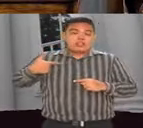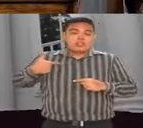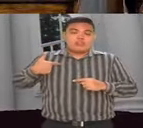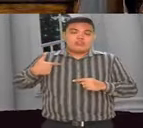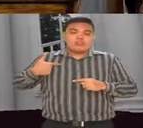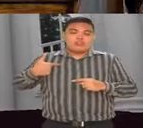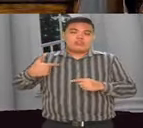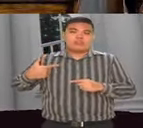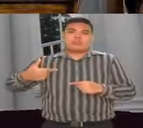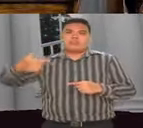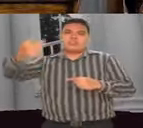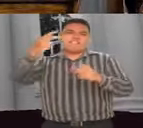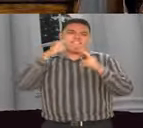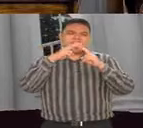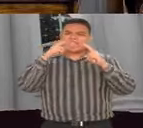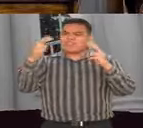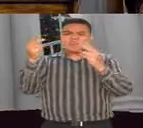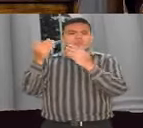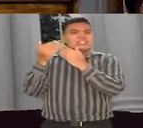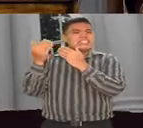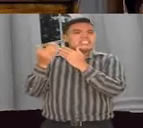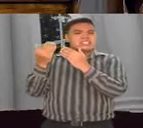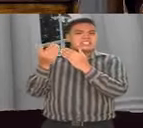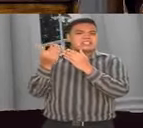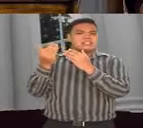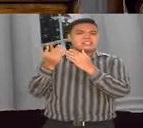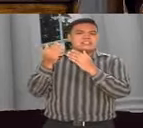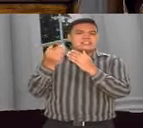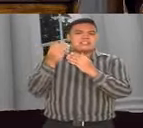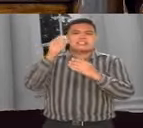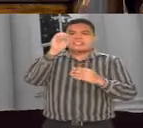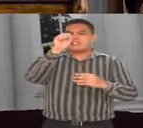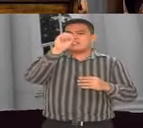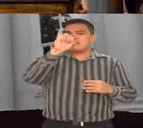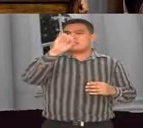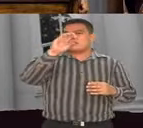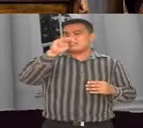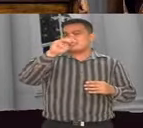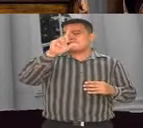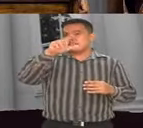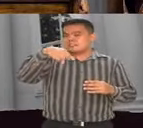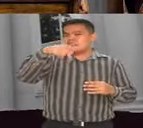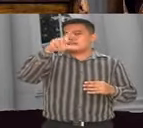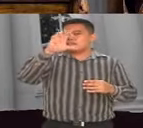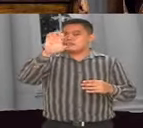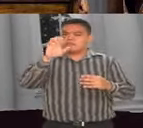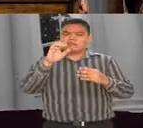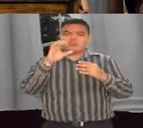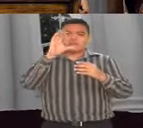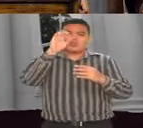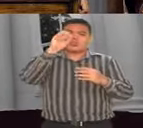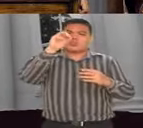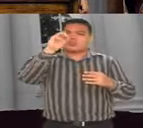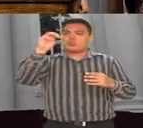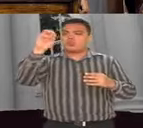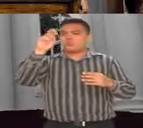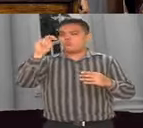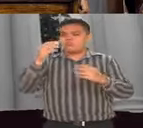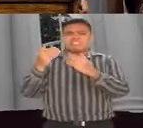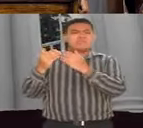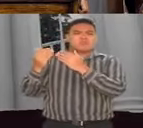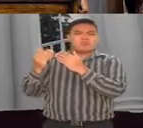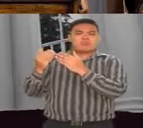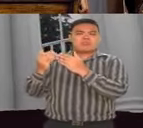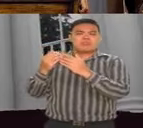number one, a very common person. Gideon was a very common person. In fact,